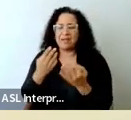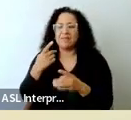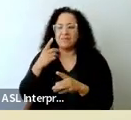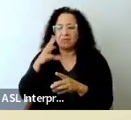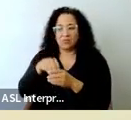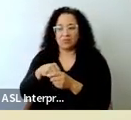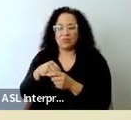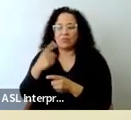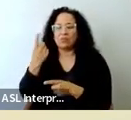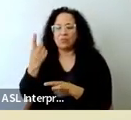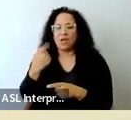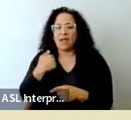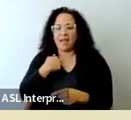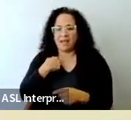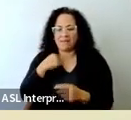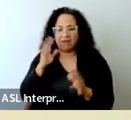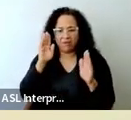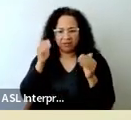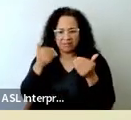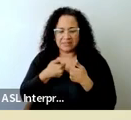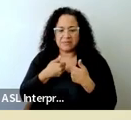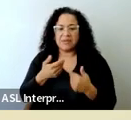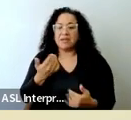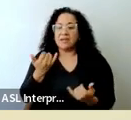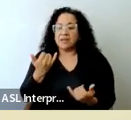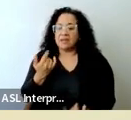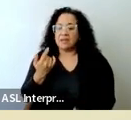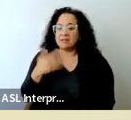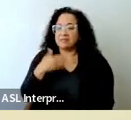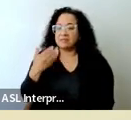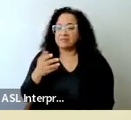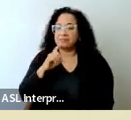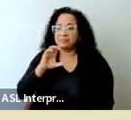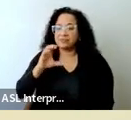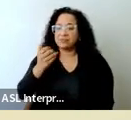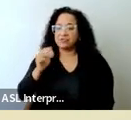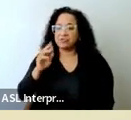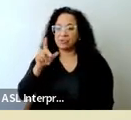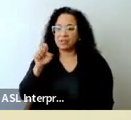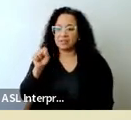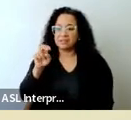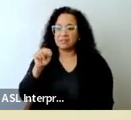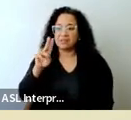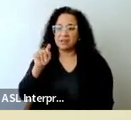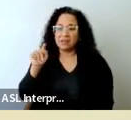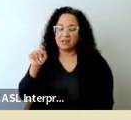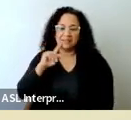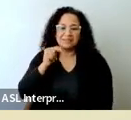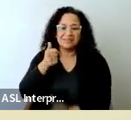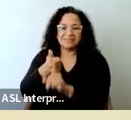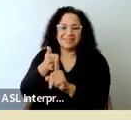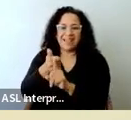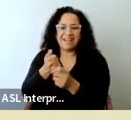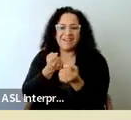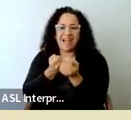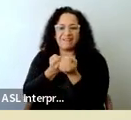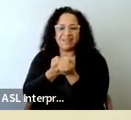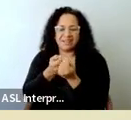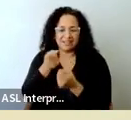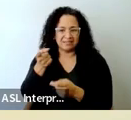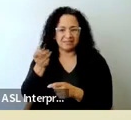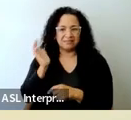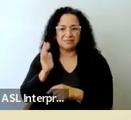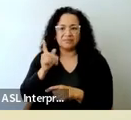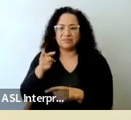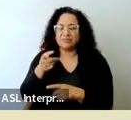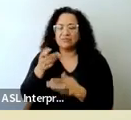following Liz will be Charles Nutt. Charles is a self-advocate that has been served by Far